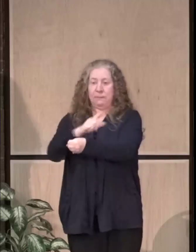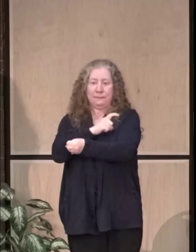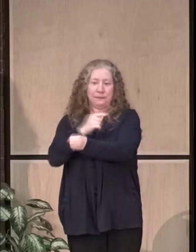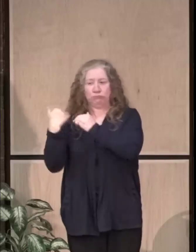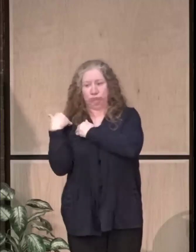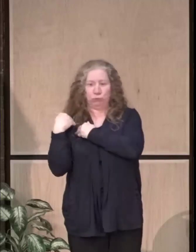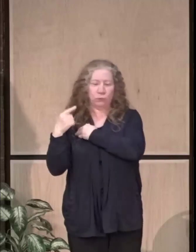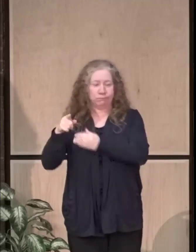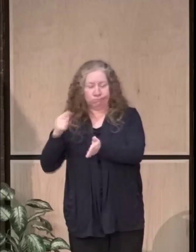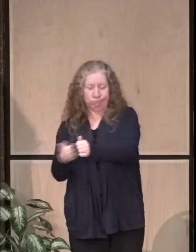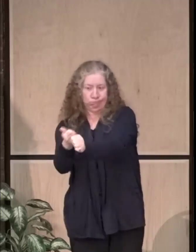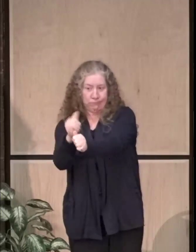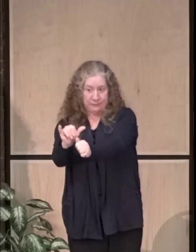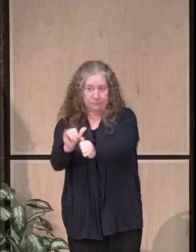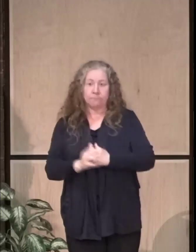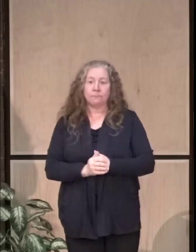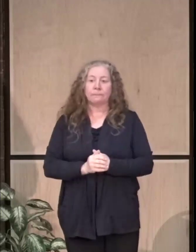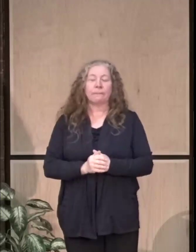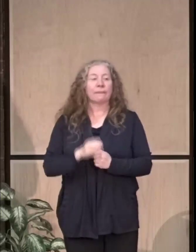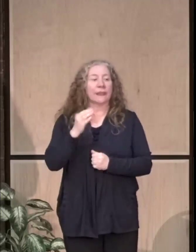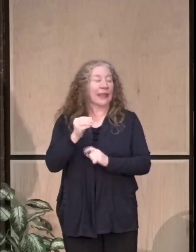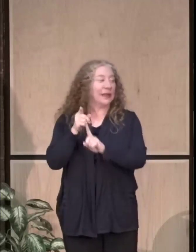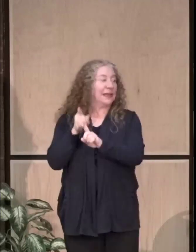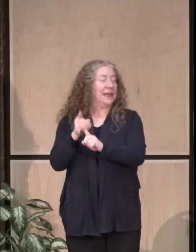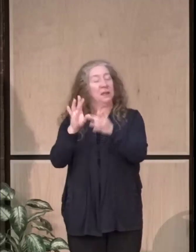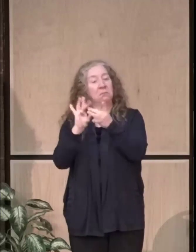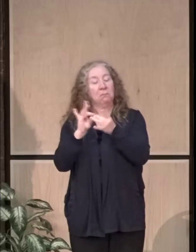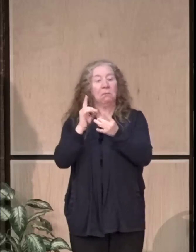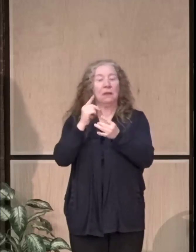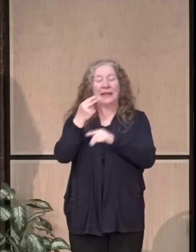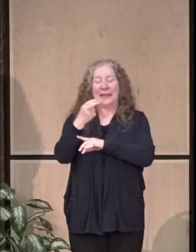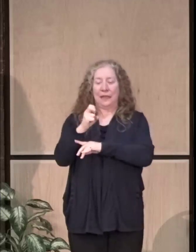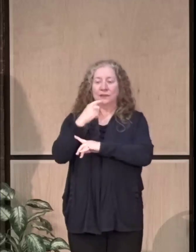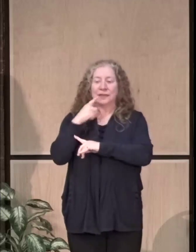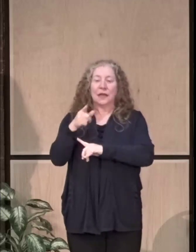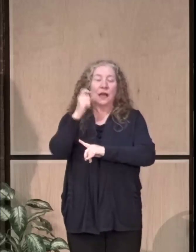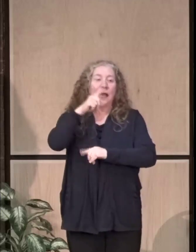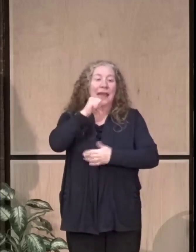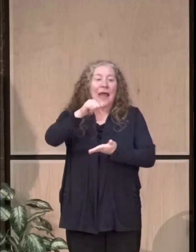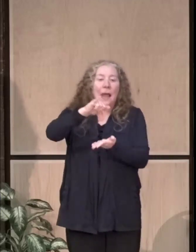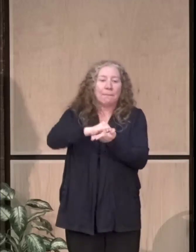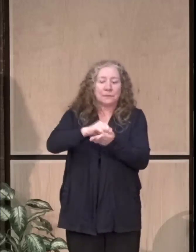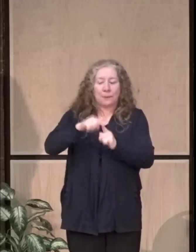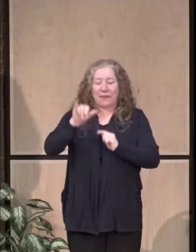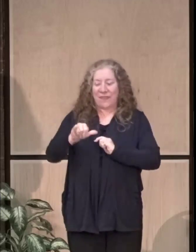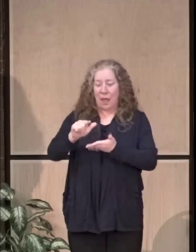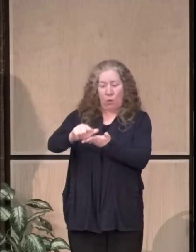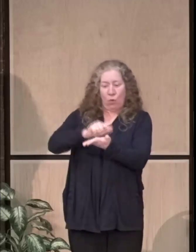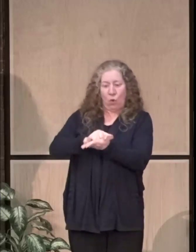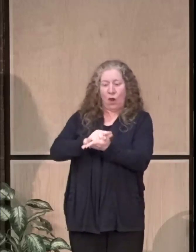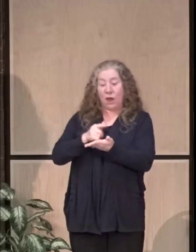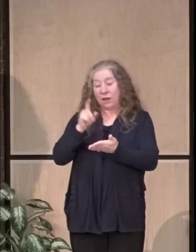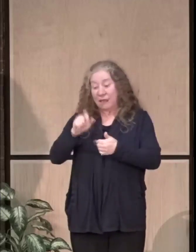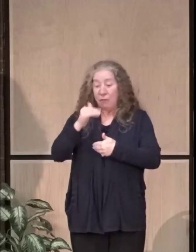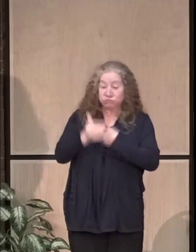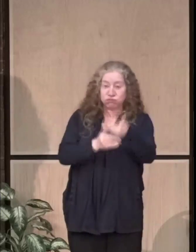And it's, he kind of phrased it as it's a not impossible, but difficult process from what